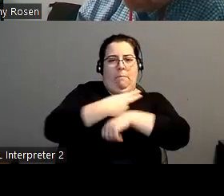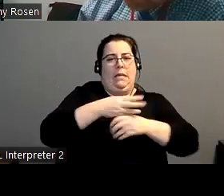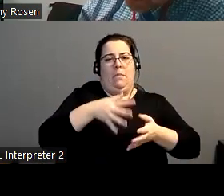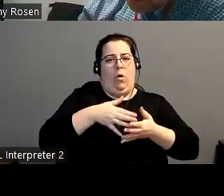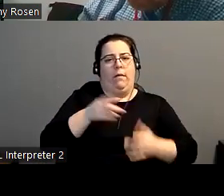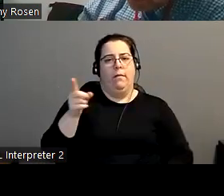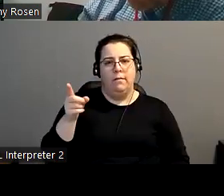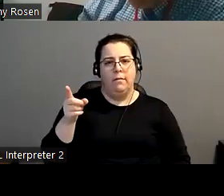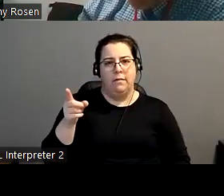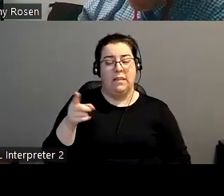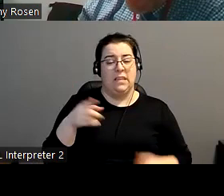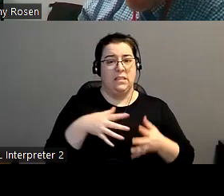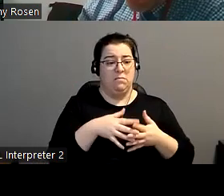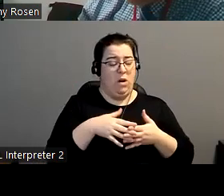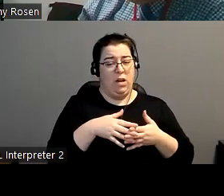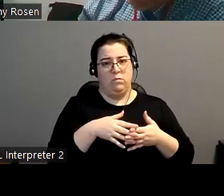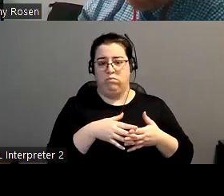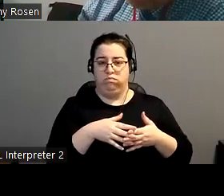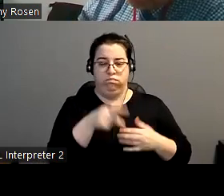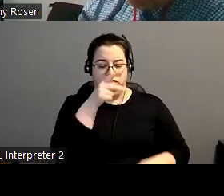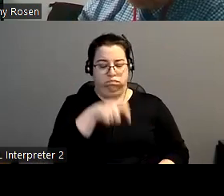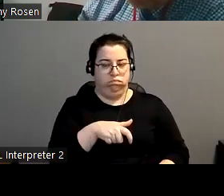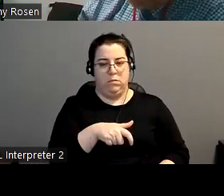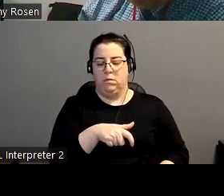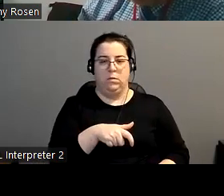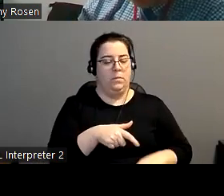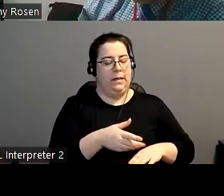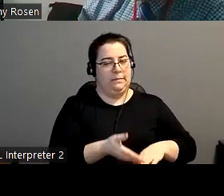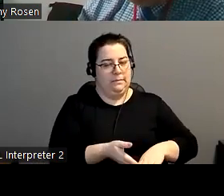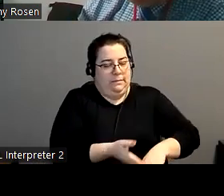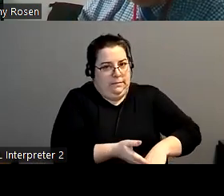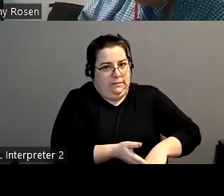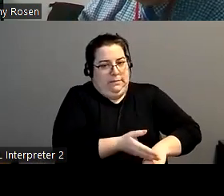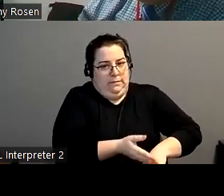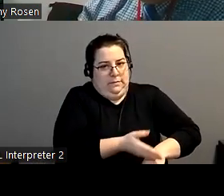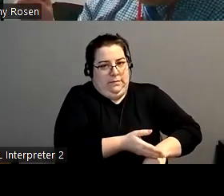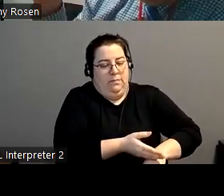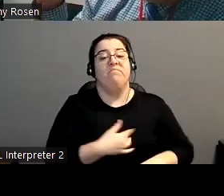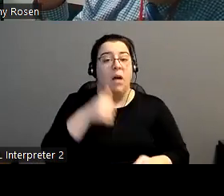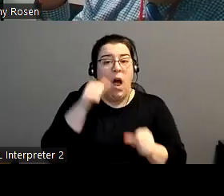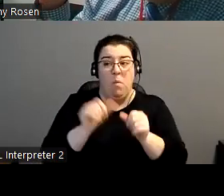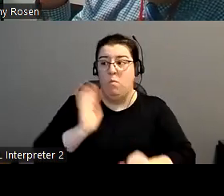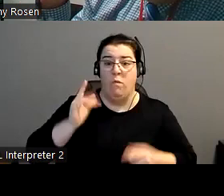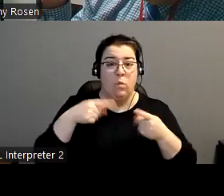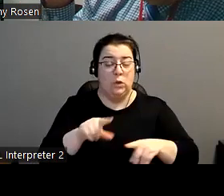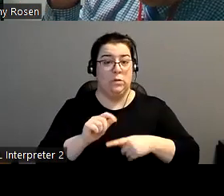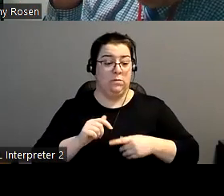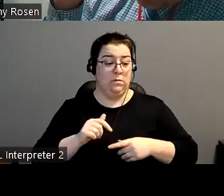But I had an attending when I was training who used to say,